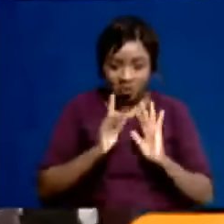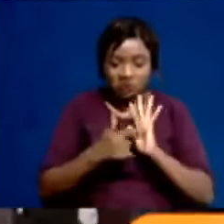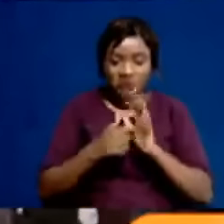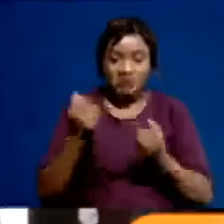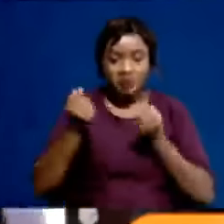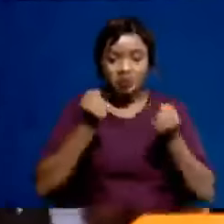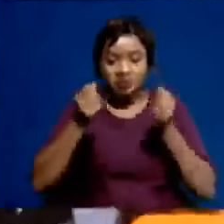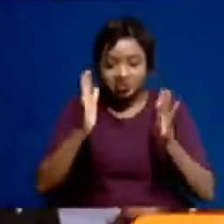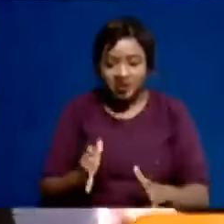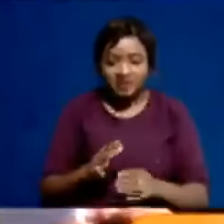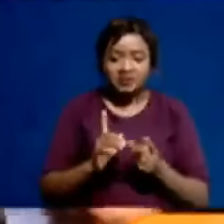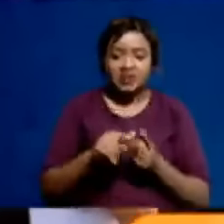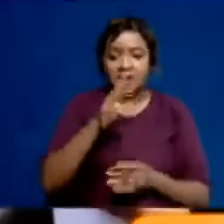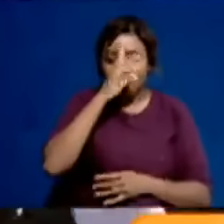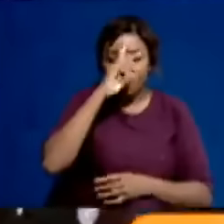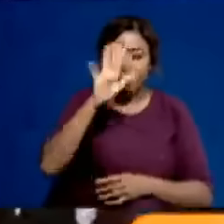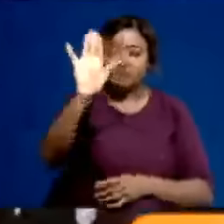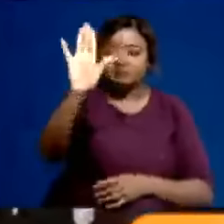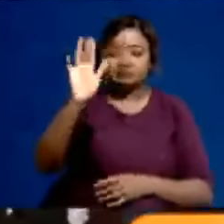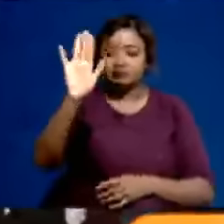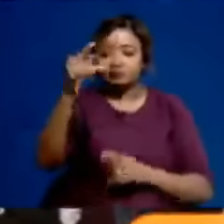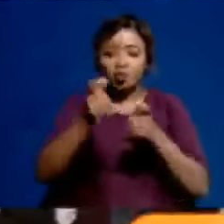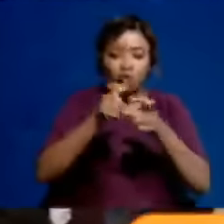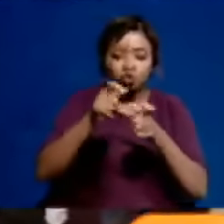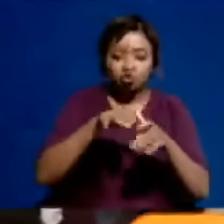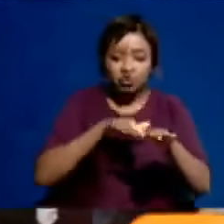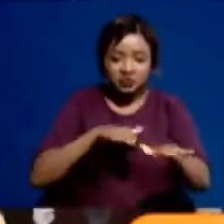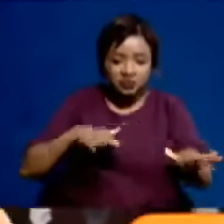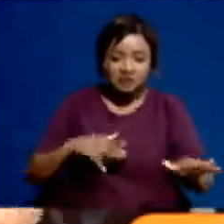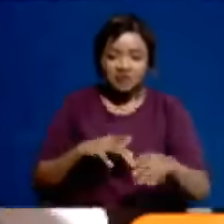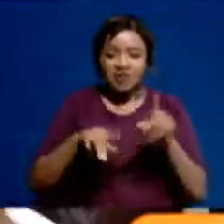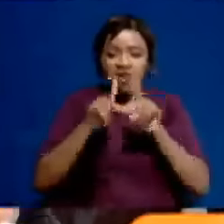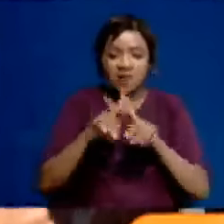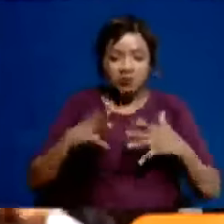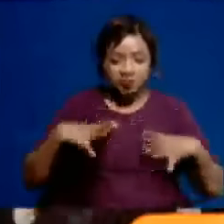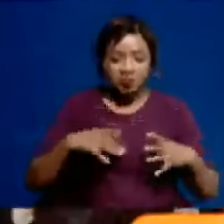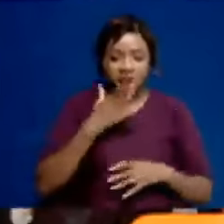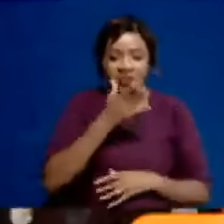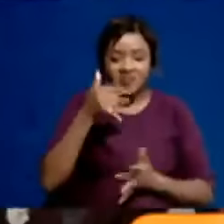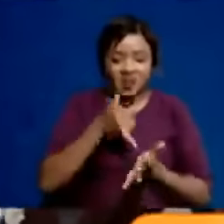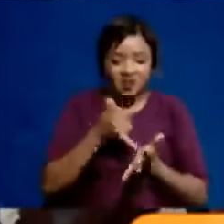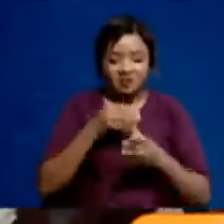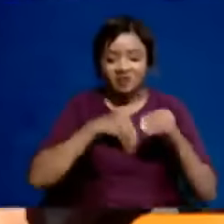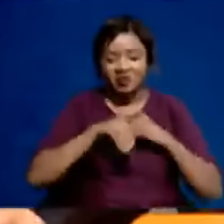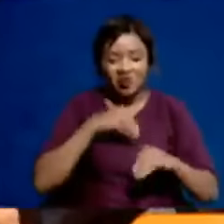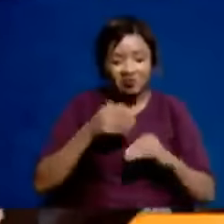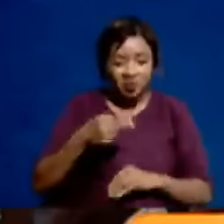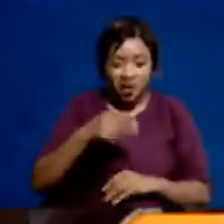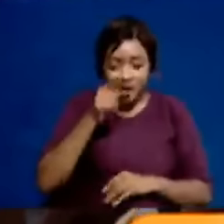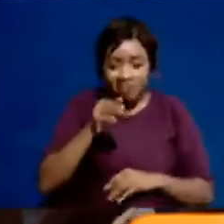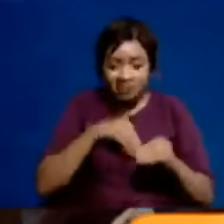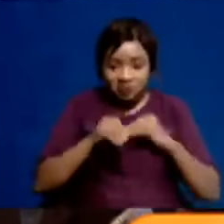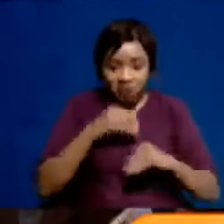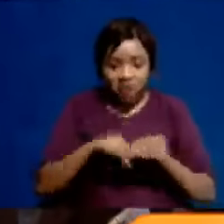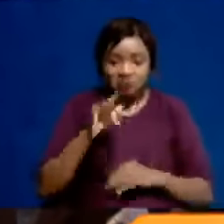madereva, wale askari ambao wanadhibiti trafiki na wananchi, wanaingia kwa ufisadi ambao umekita